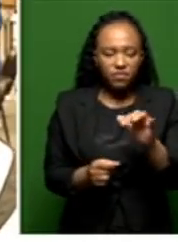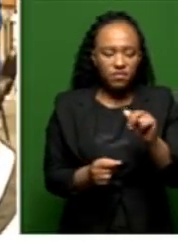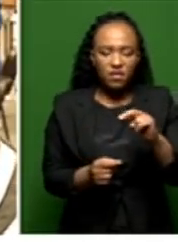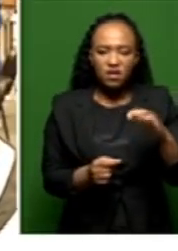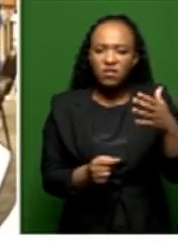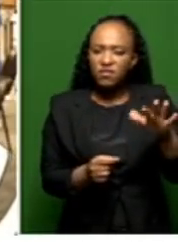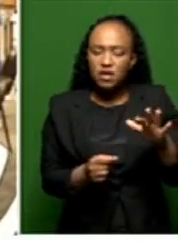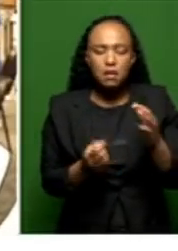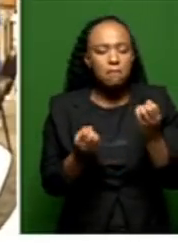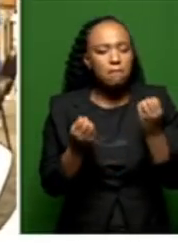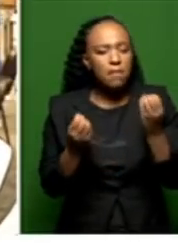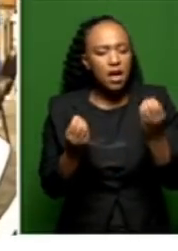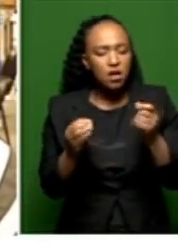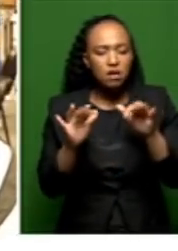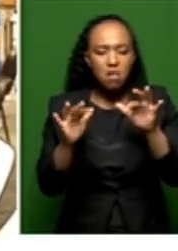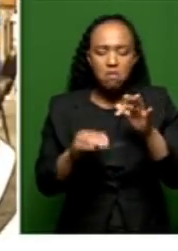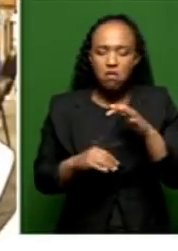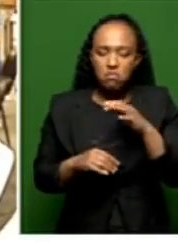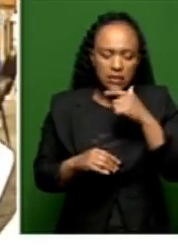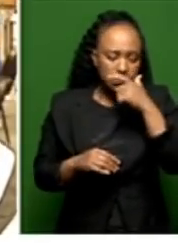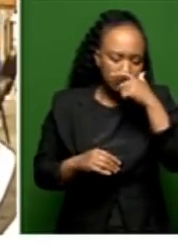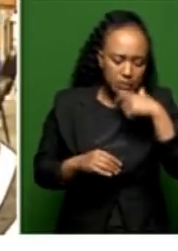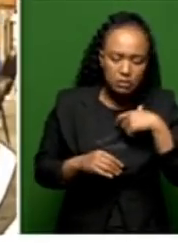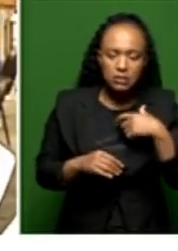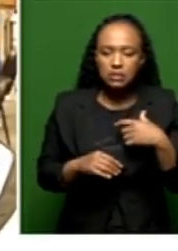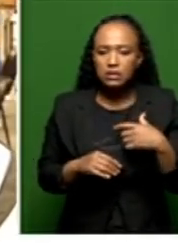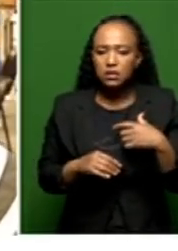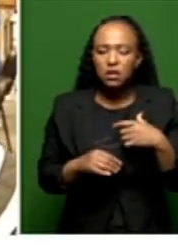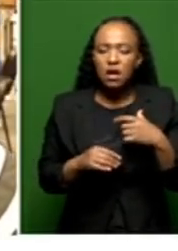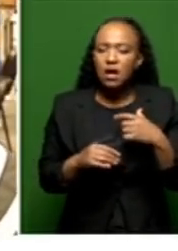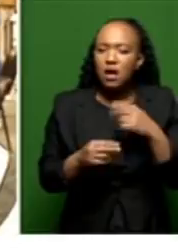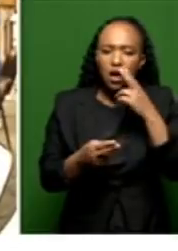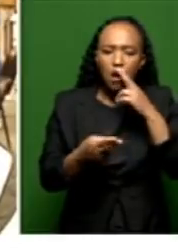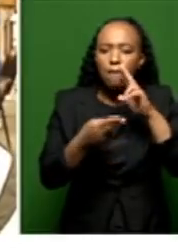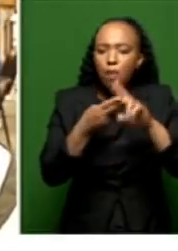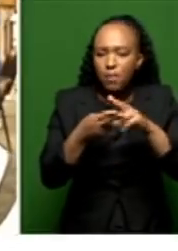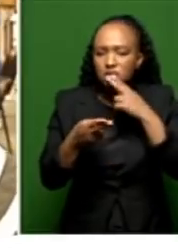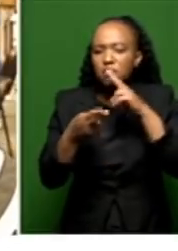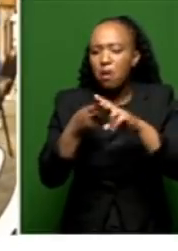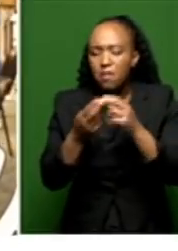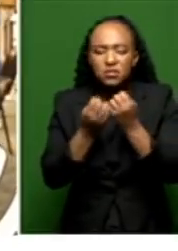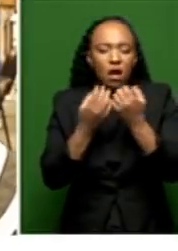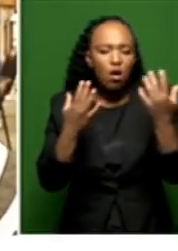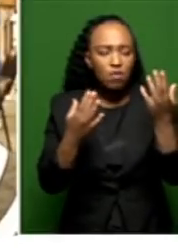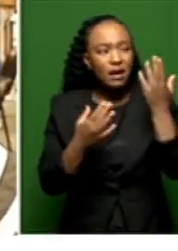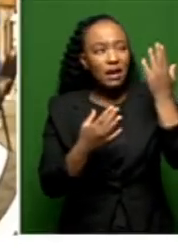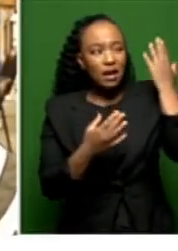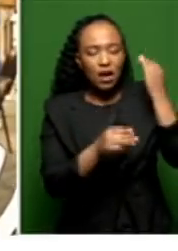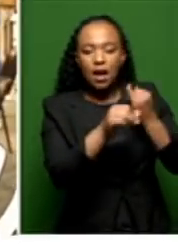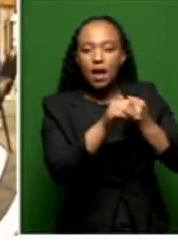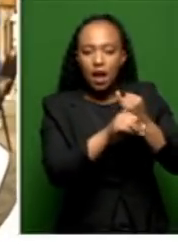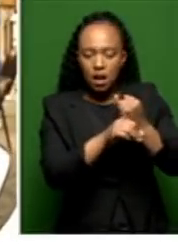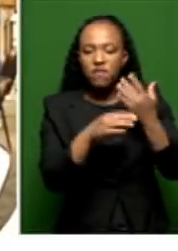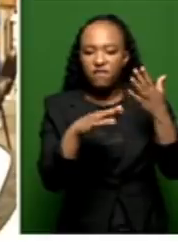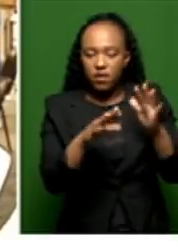has saddened a lot of people because it promised a lot and it delivered quite a lot in the early stages, but then